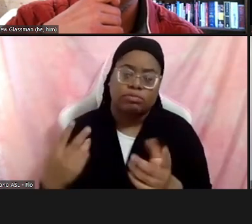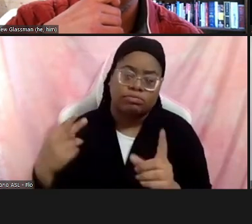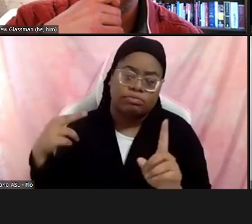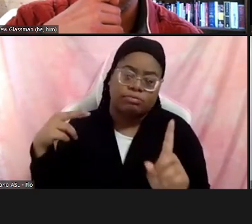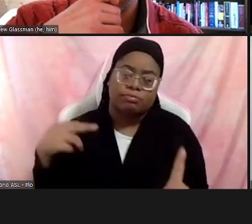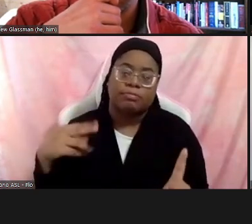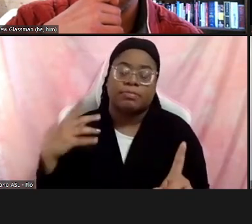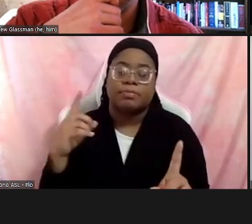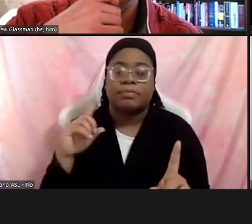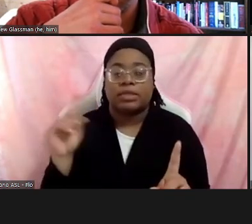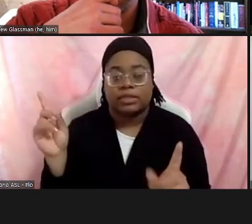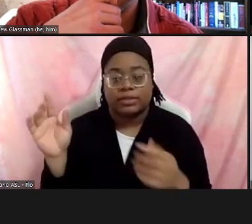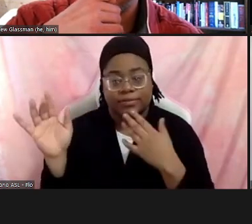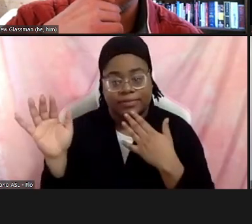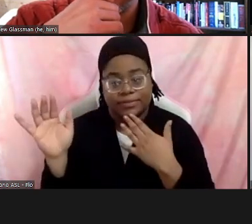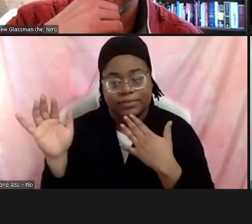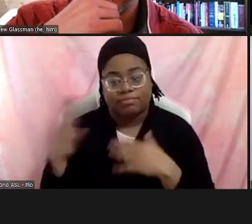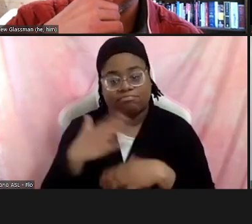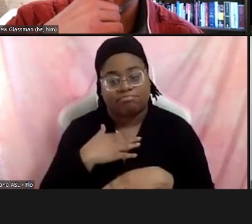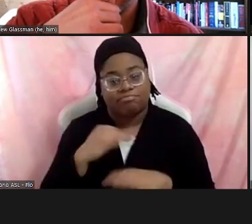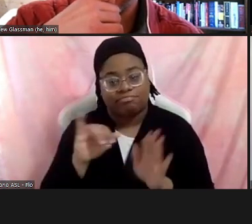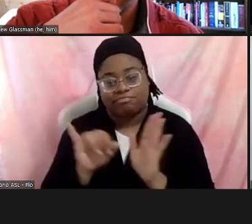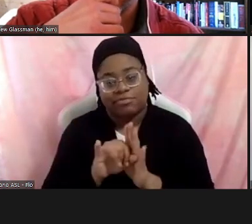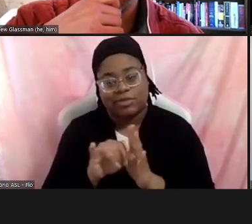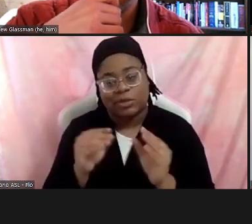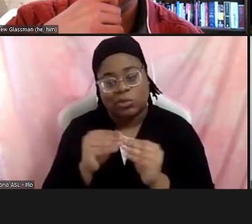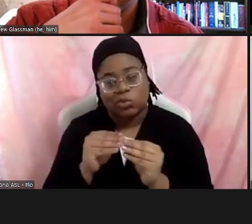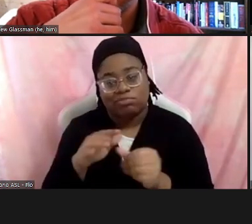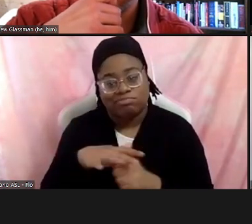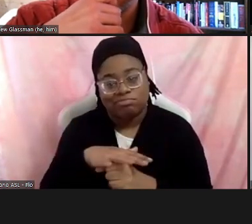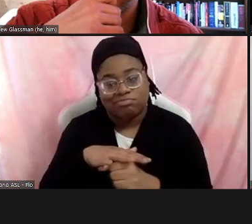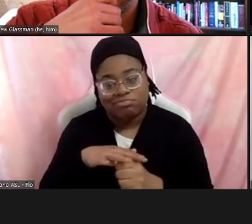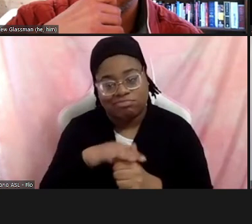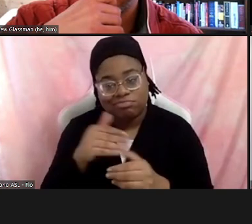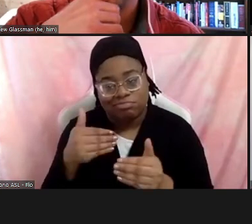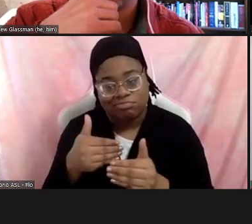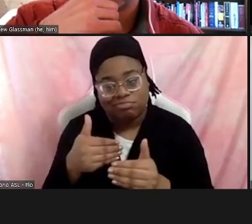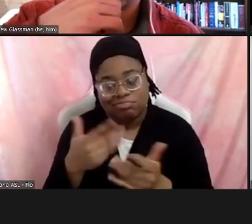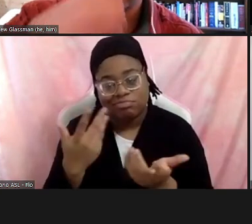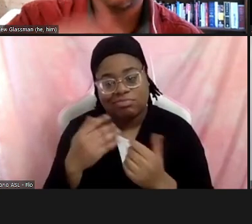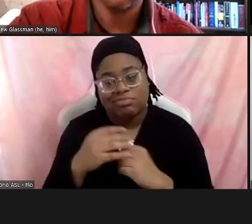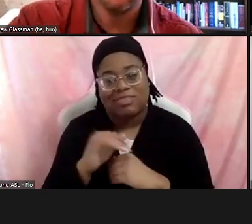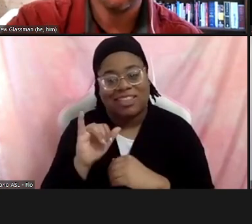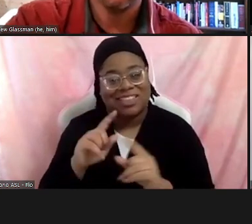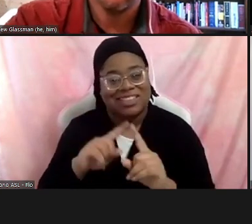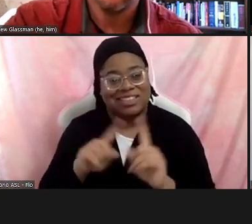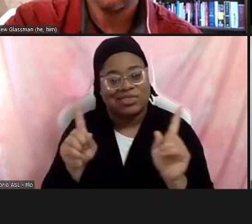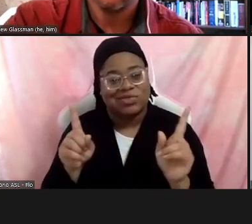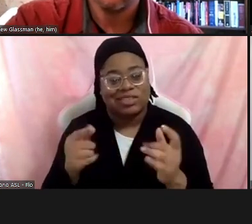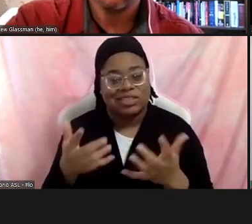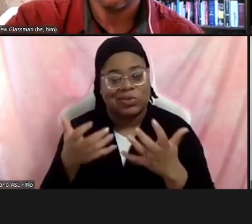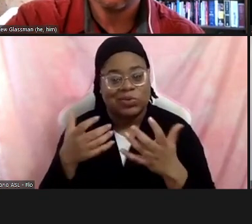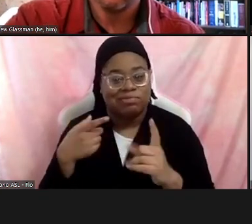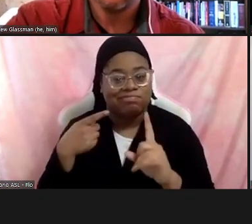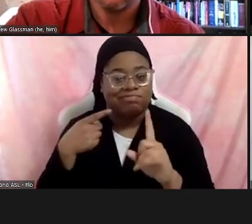but my identity is local. And I aim to